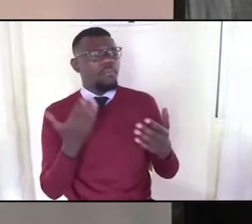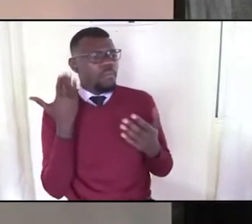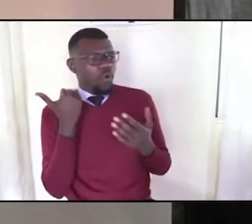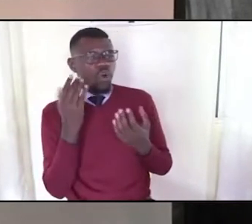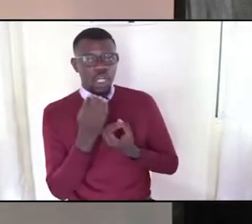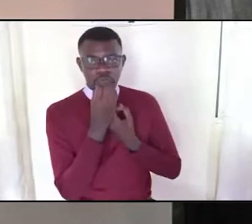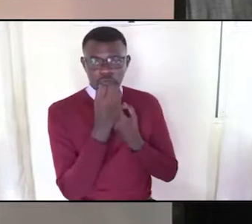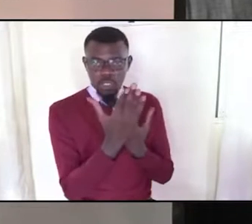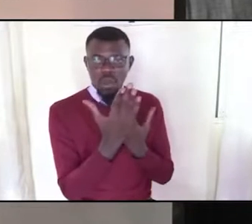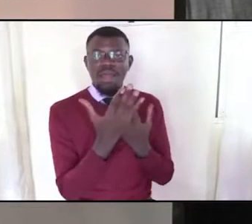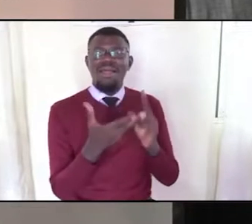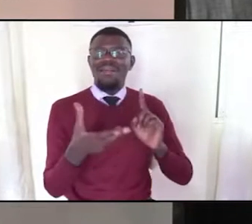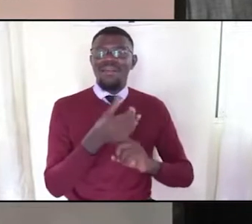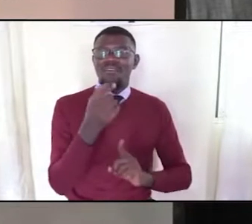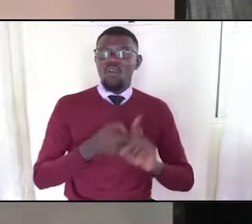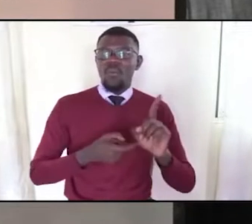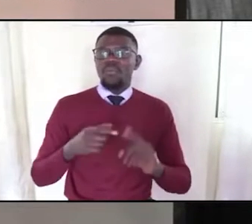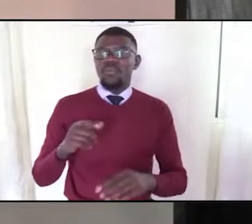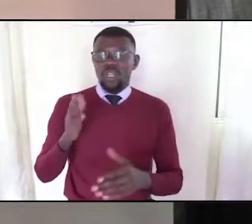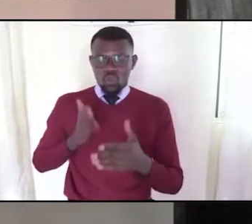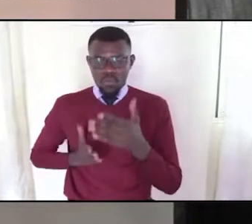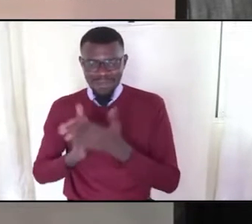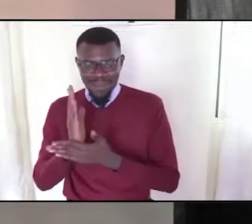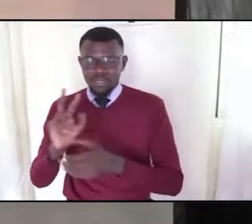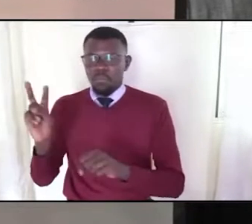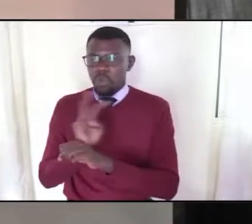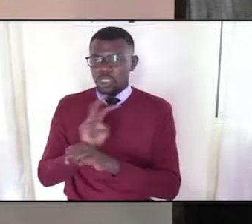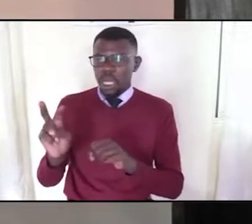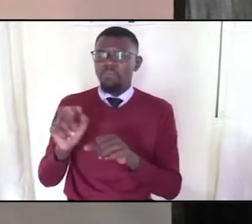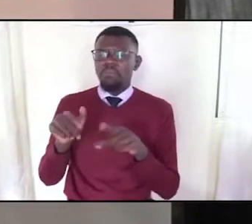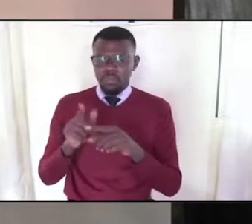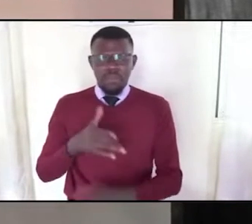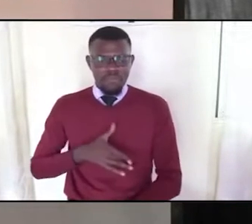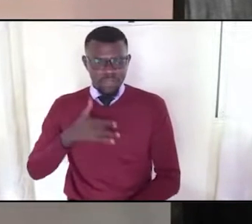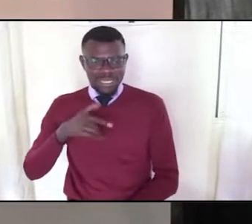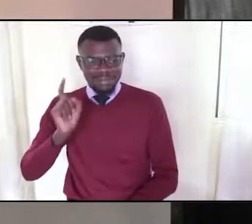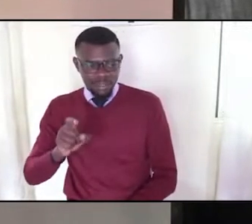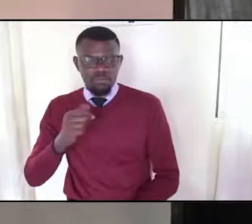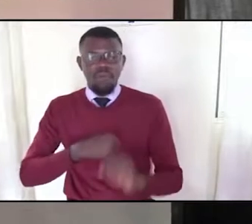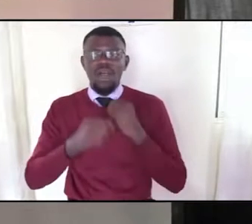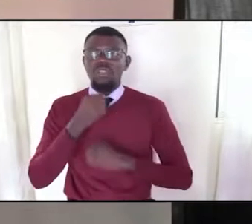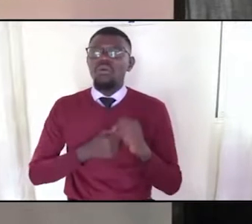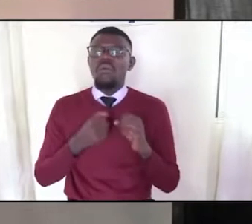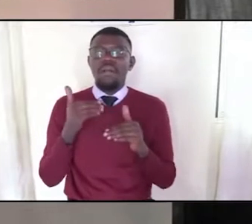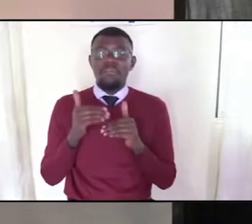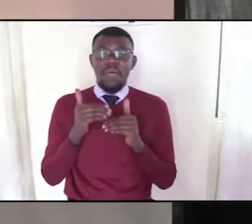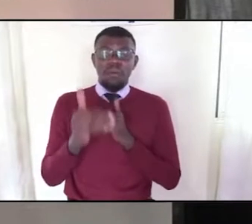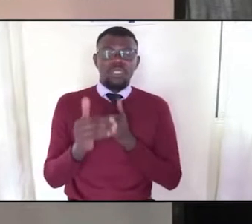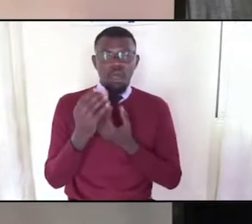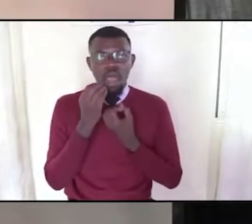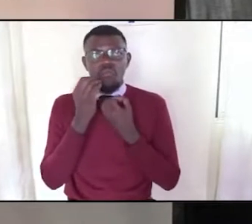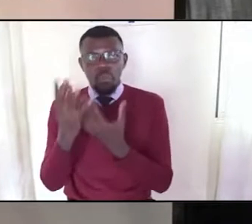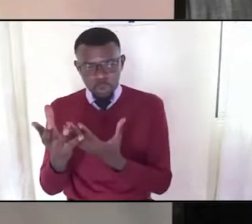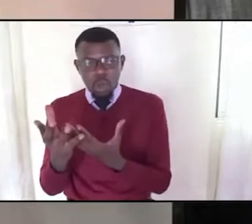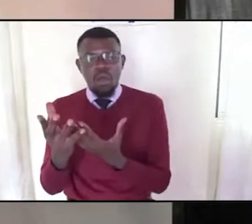that information from our human rights monitors and the need for us to have taken action after that information